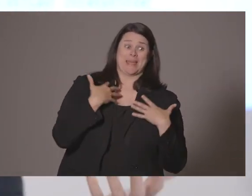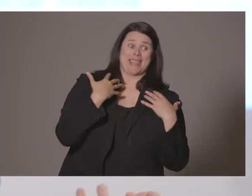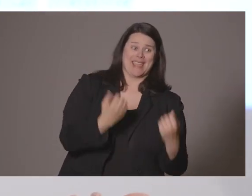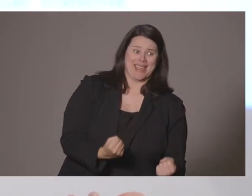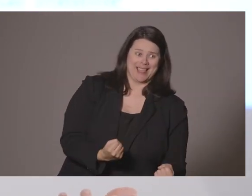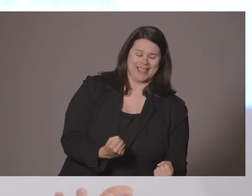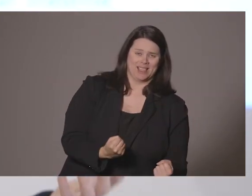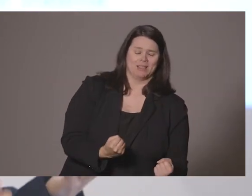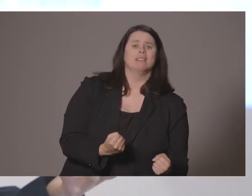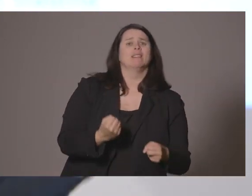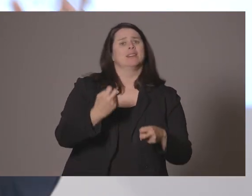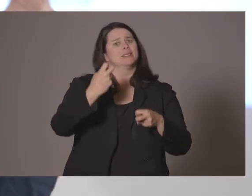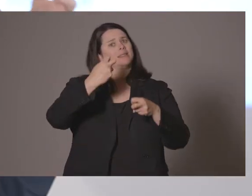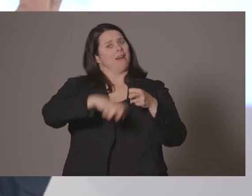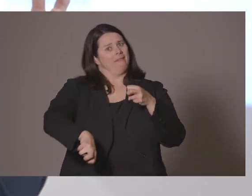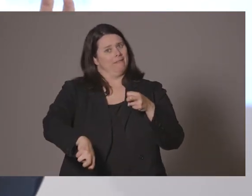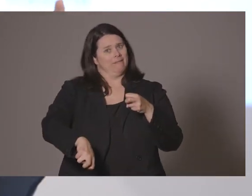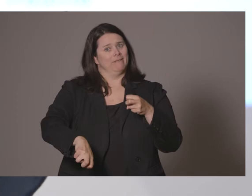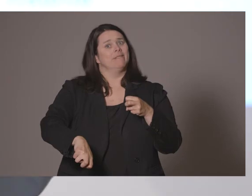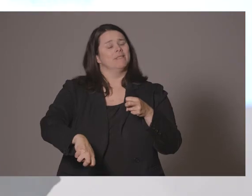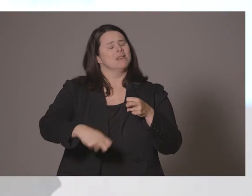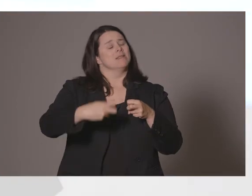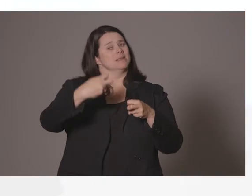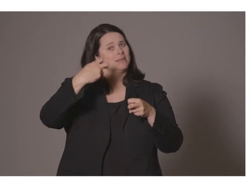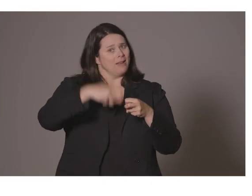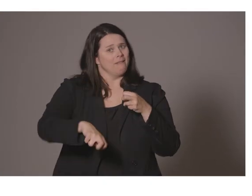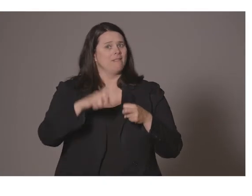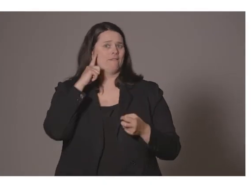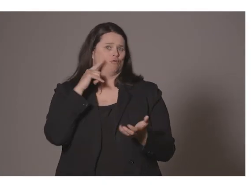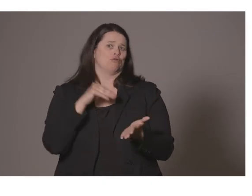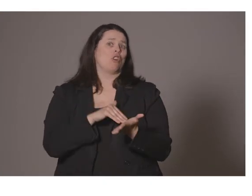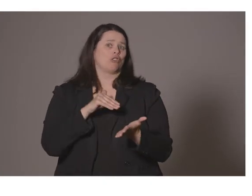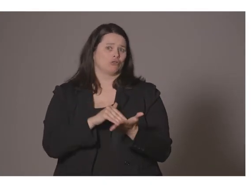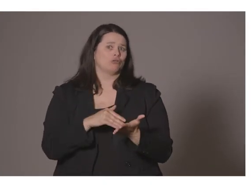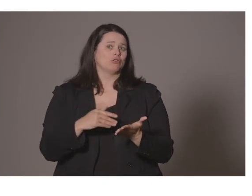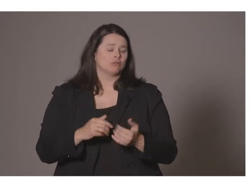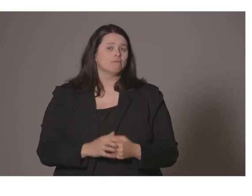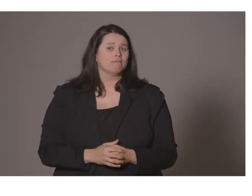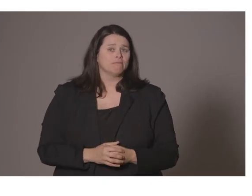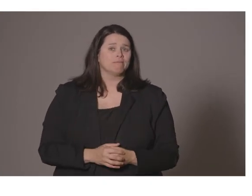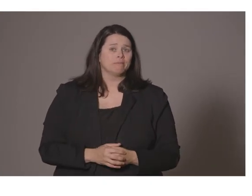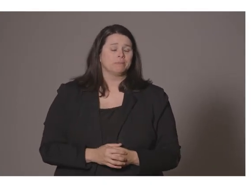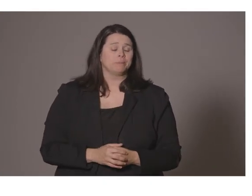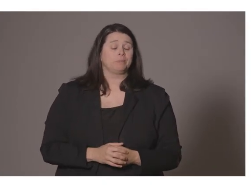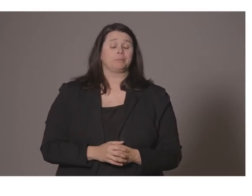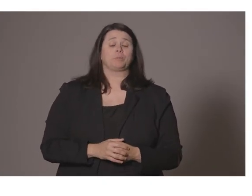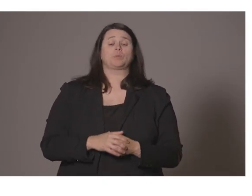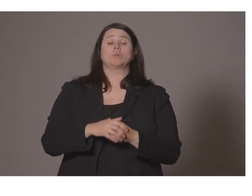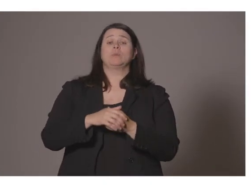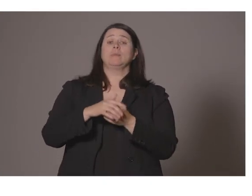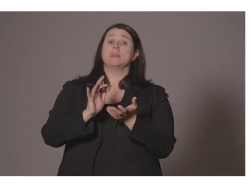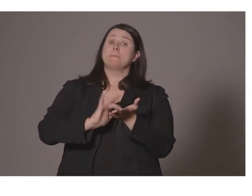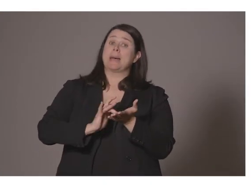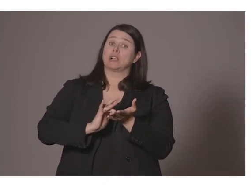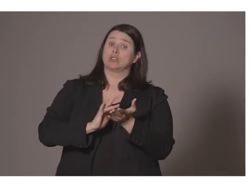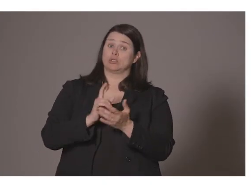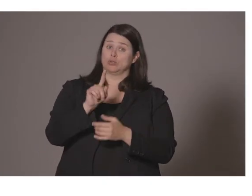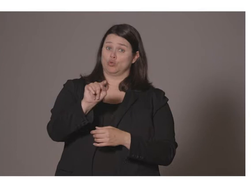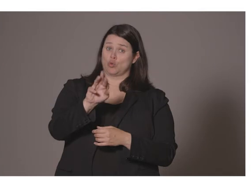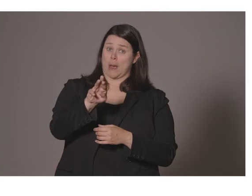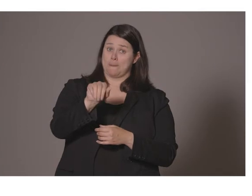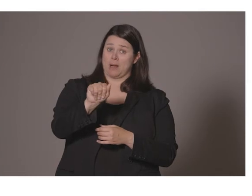be very difficult to conceptualize and work with. Medical trauma also overlaps